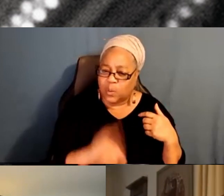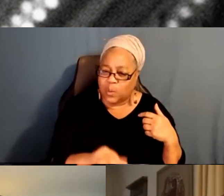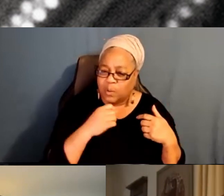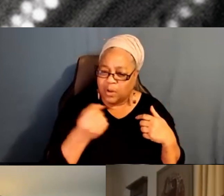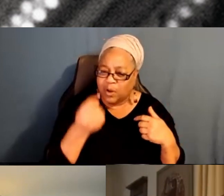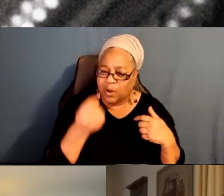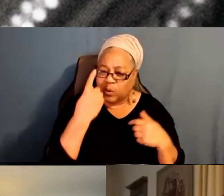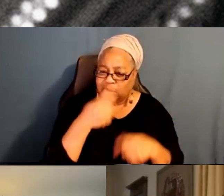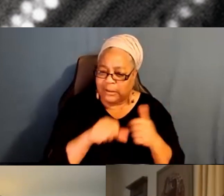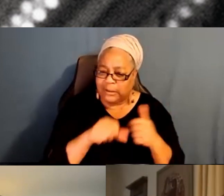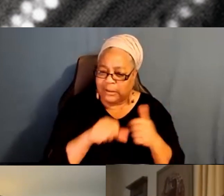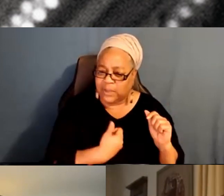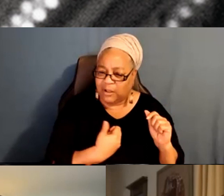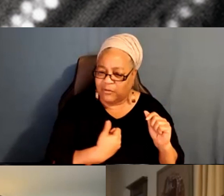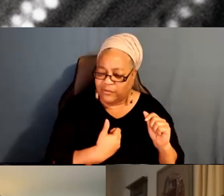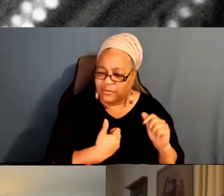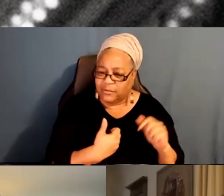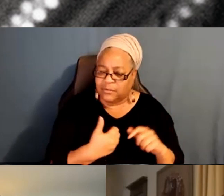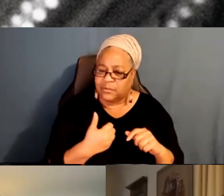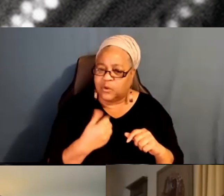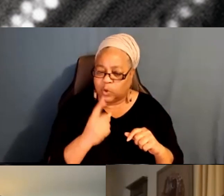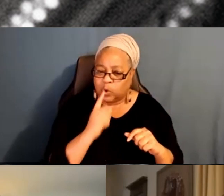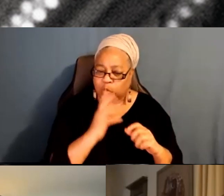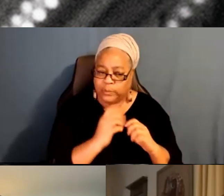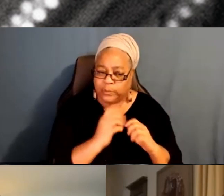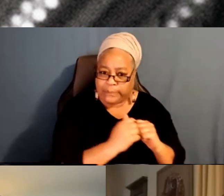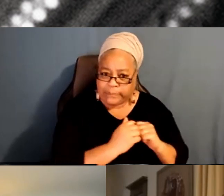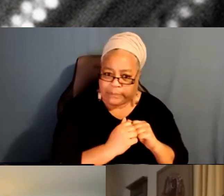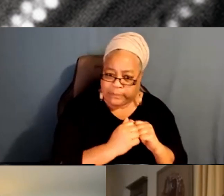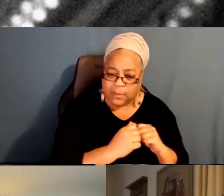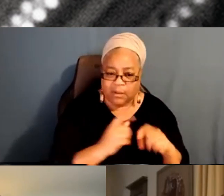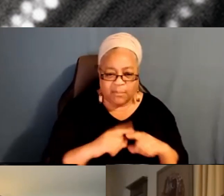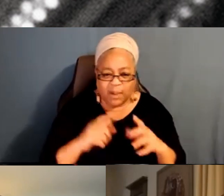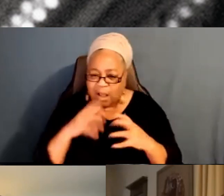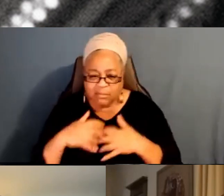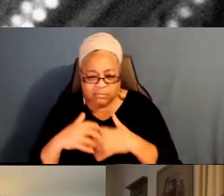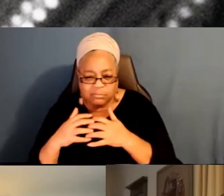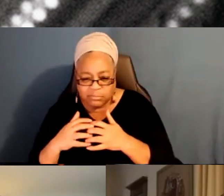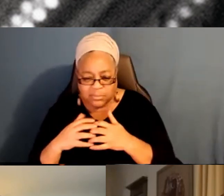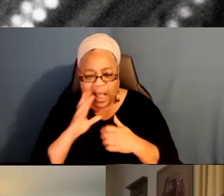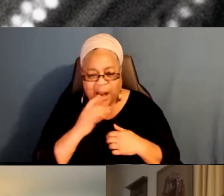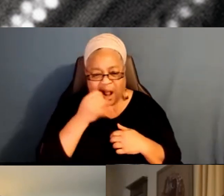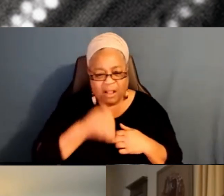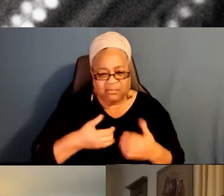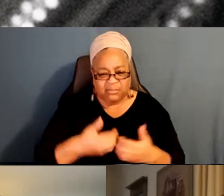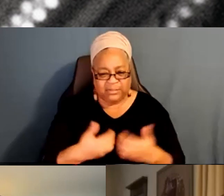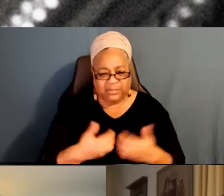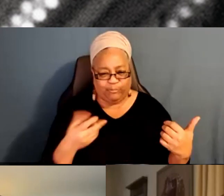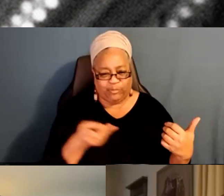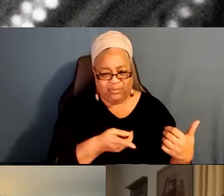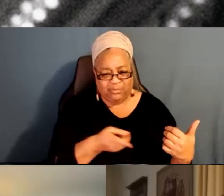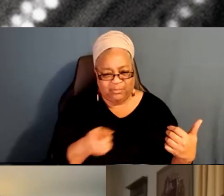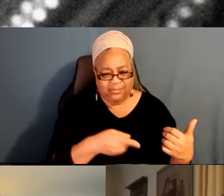not constituted by, and to be able to make a distinction between those two things that allows us to